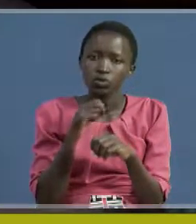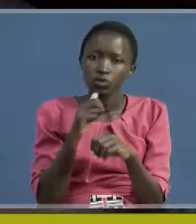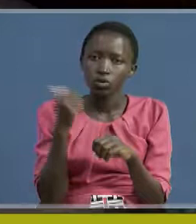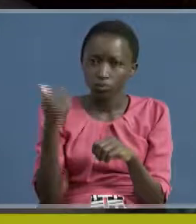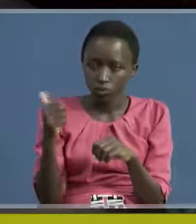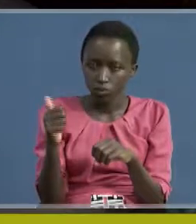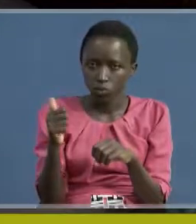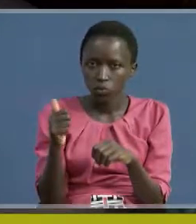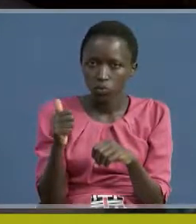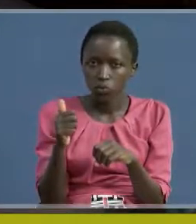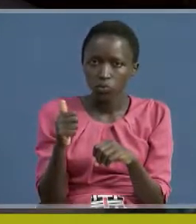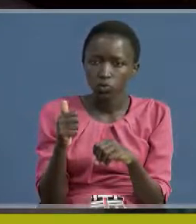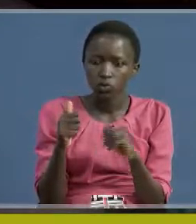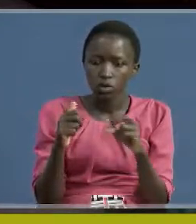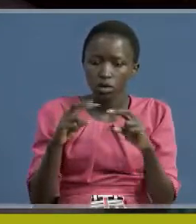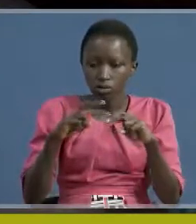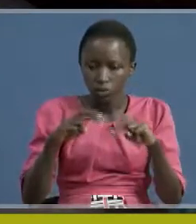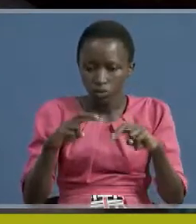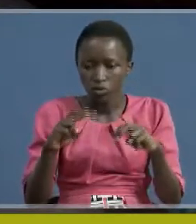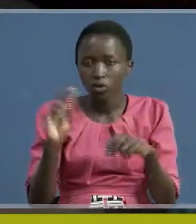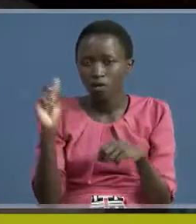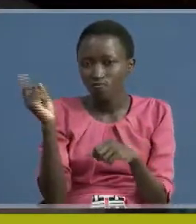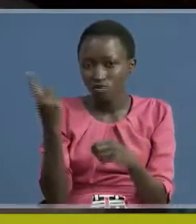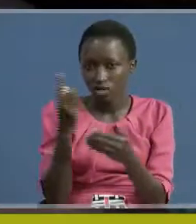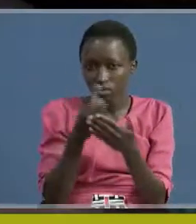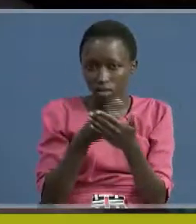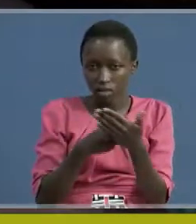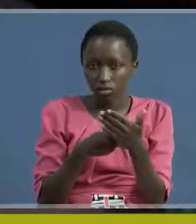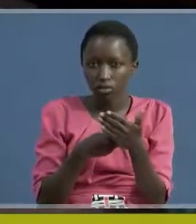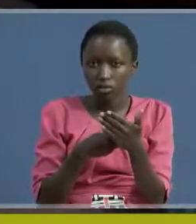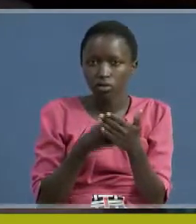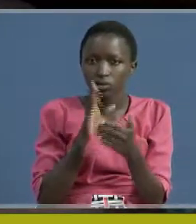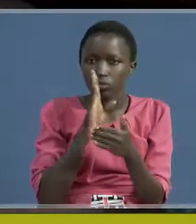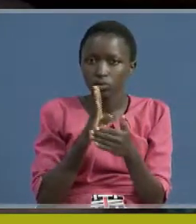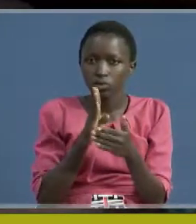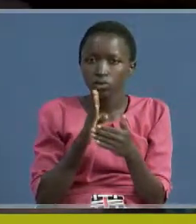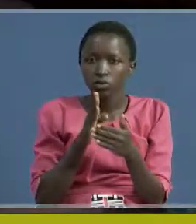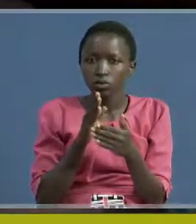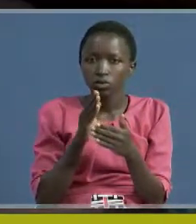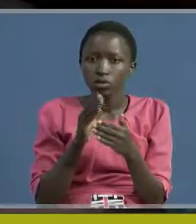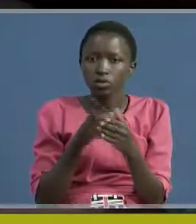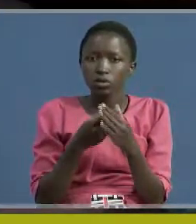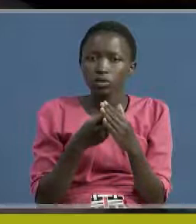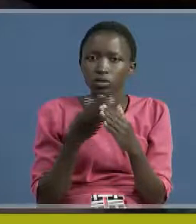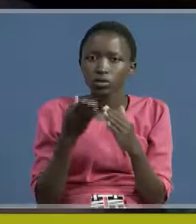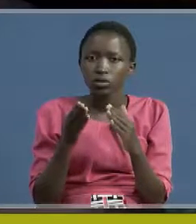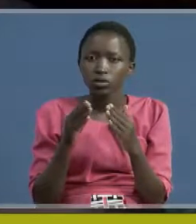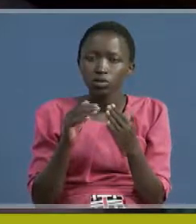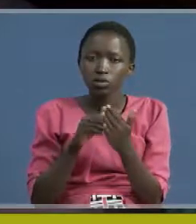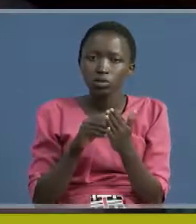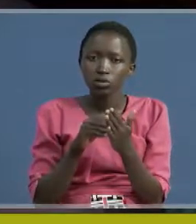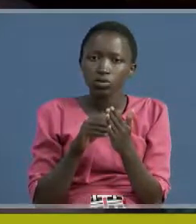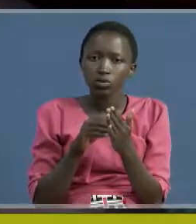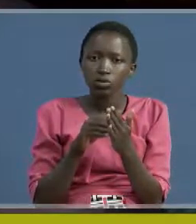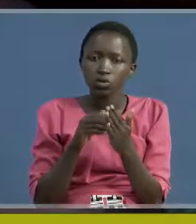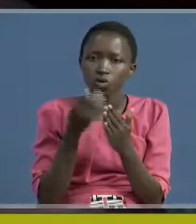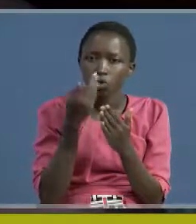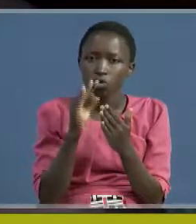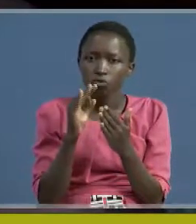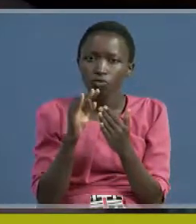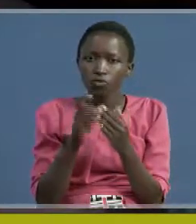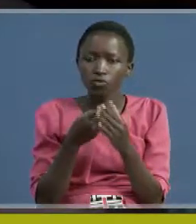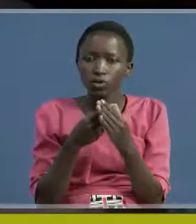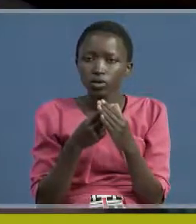by cross-examination, that the first accused has been positively placed at the scene by way of identification